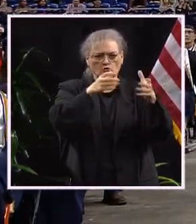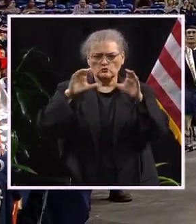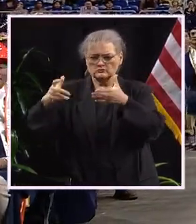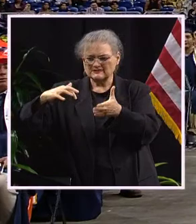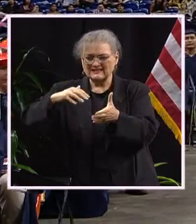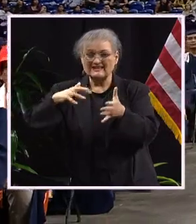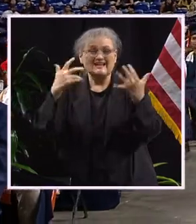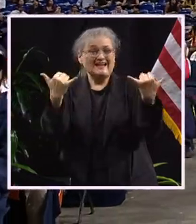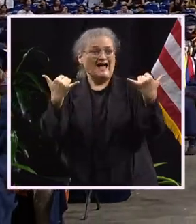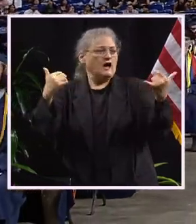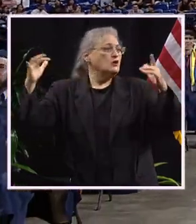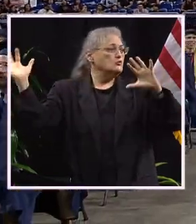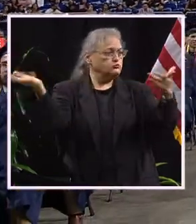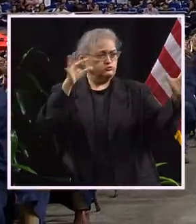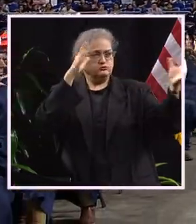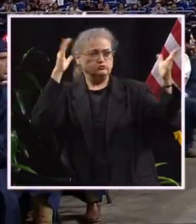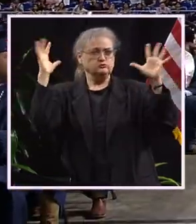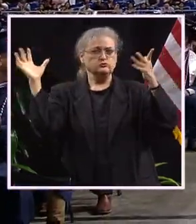of applause.